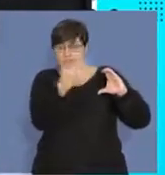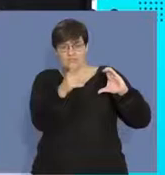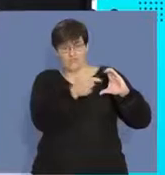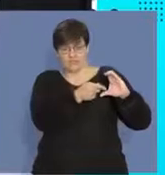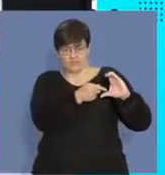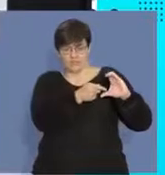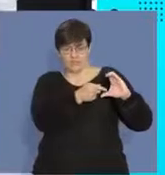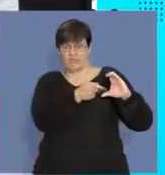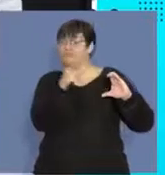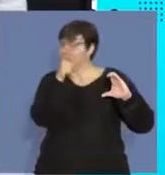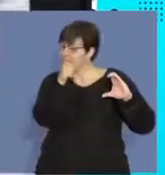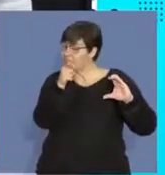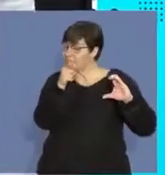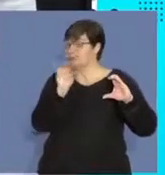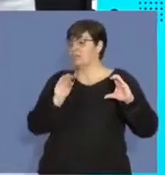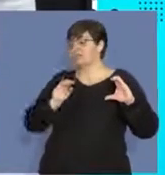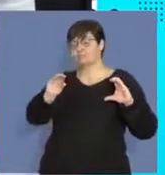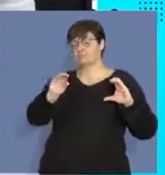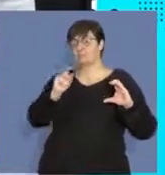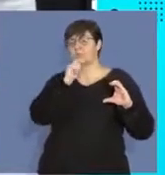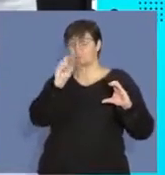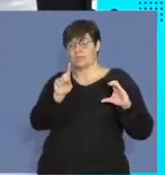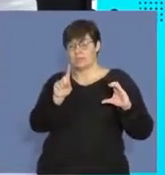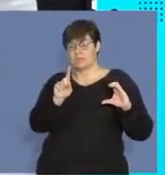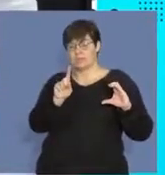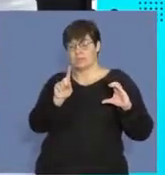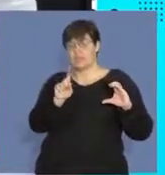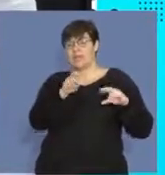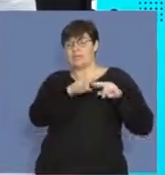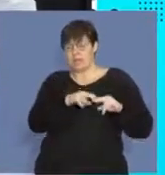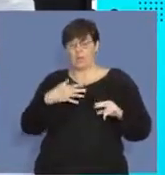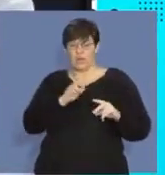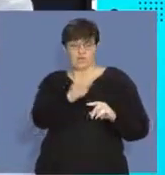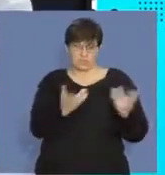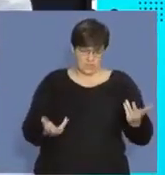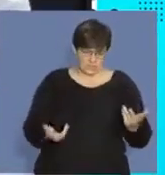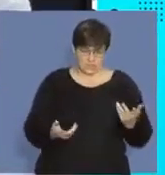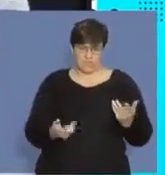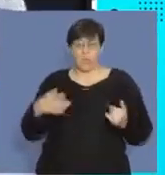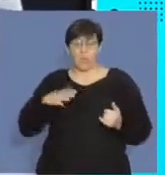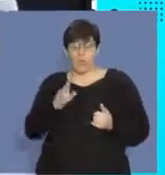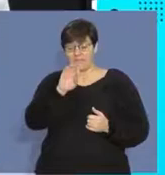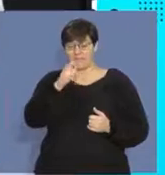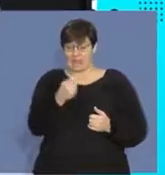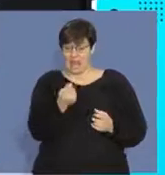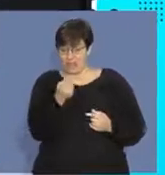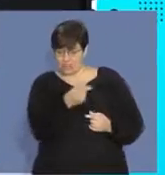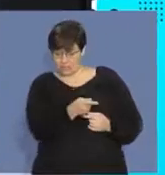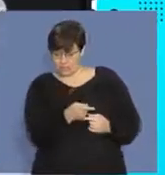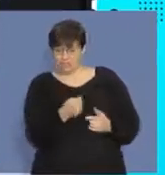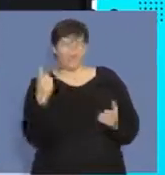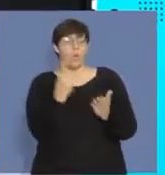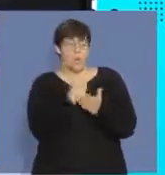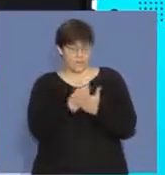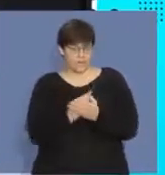is inclusive of VAT, make sure that you use, depending on what you want, obviously. If you